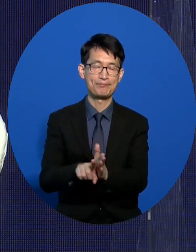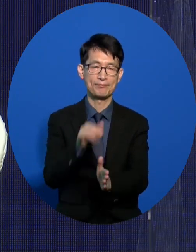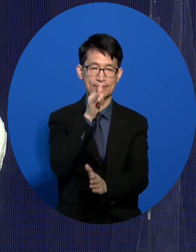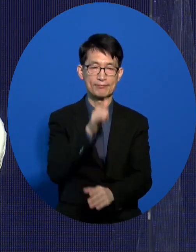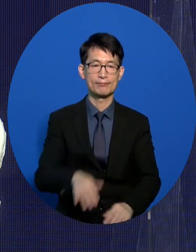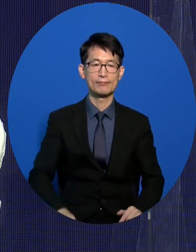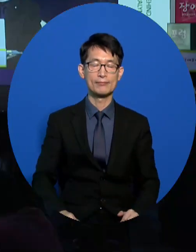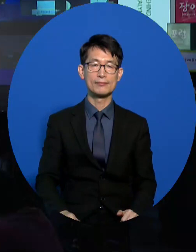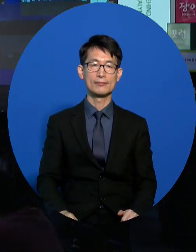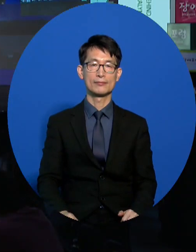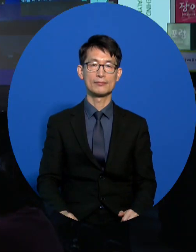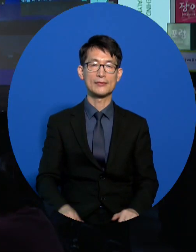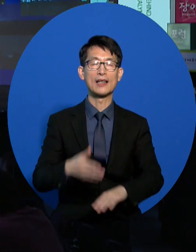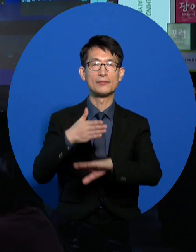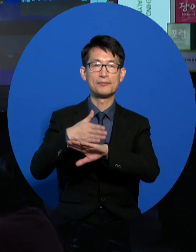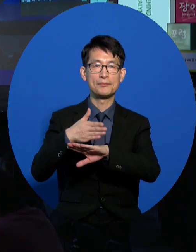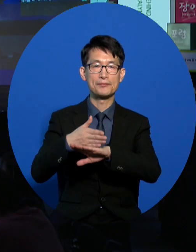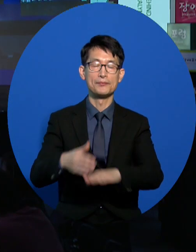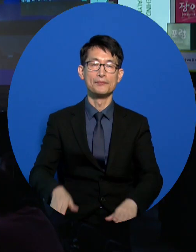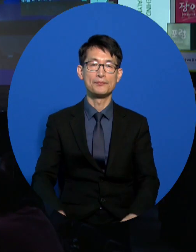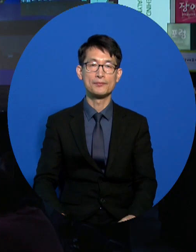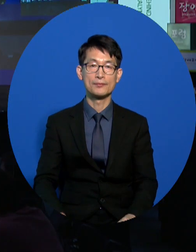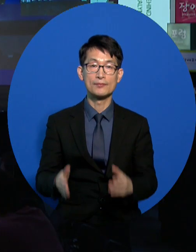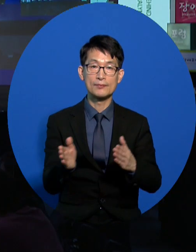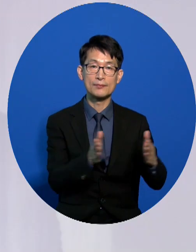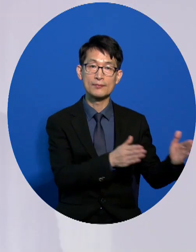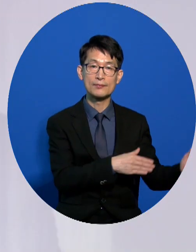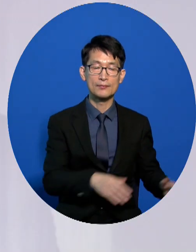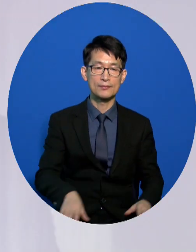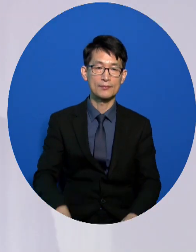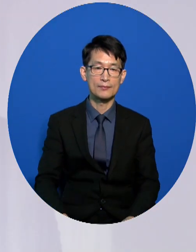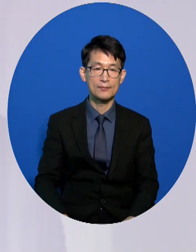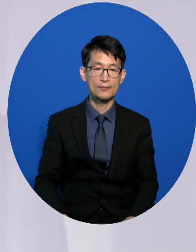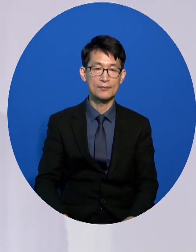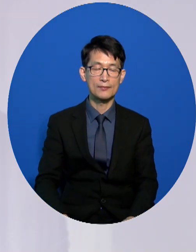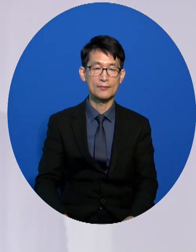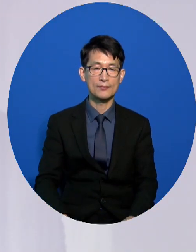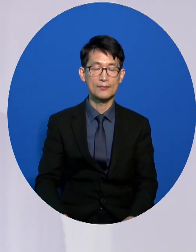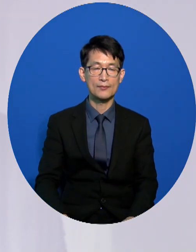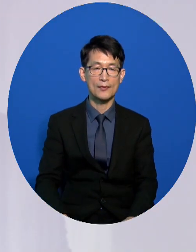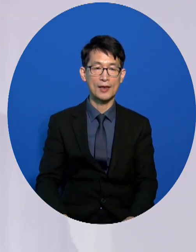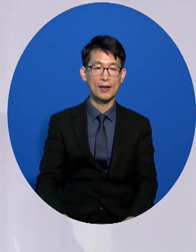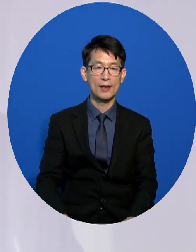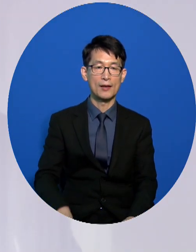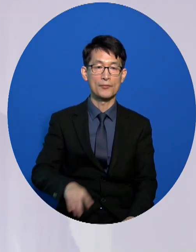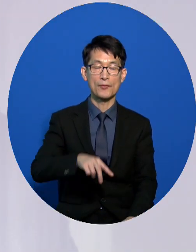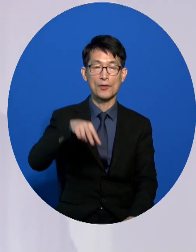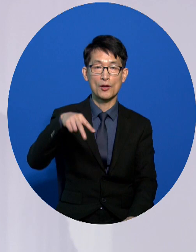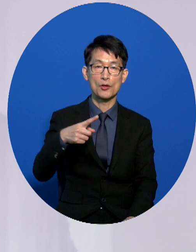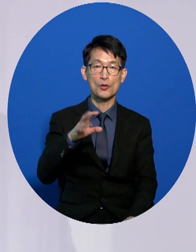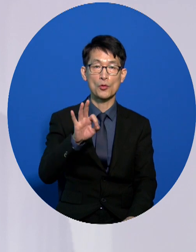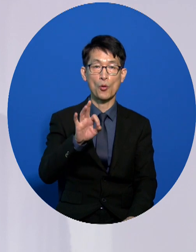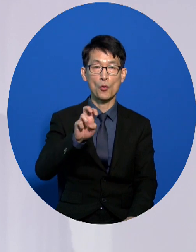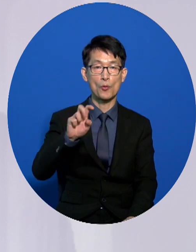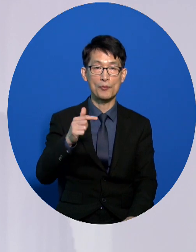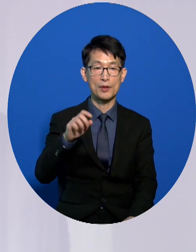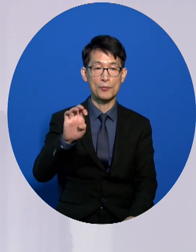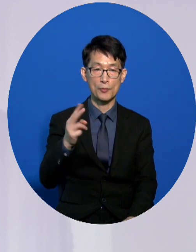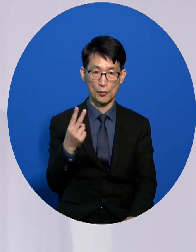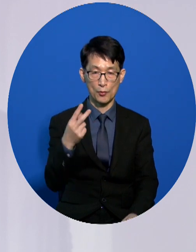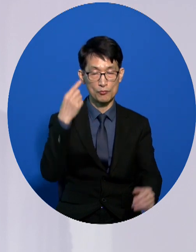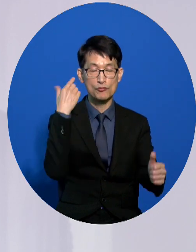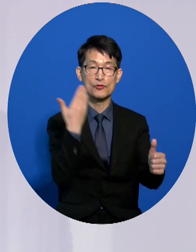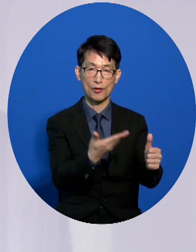that these kinds of assessment work will be very beneficial. Yes, thank you very much. Next, I would like to give a question to Mr.